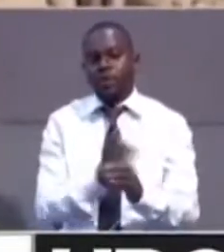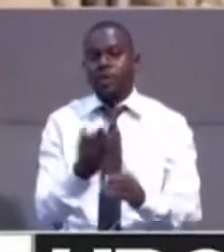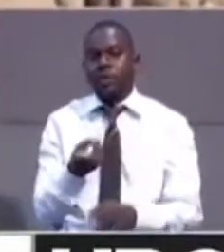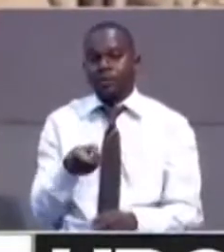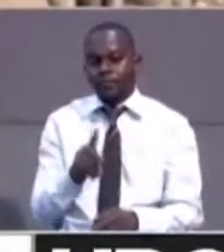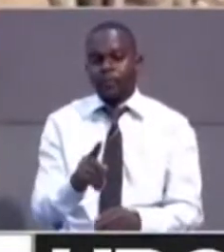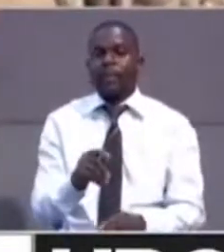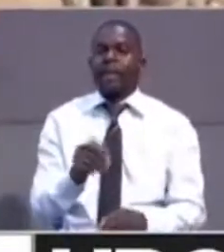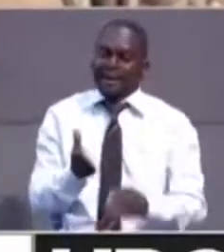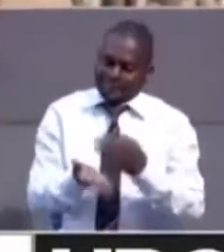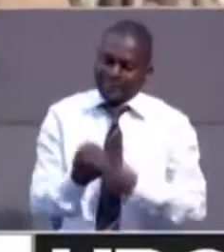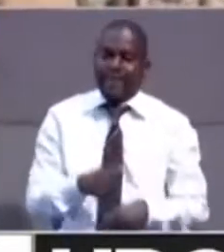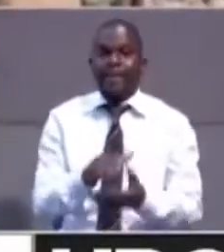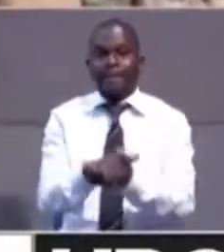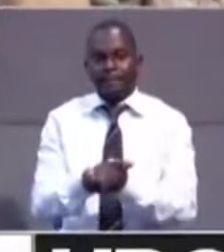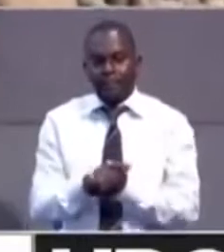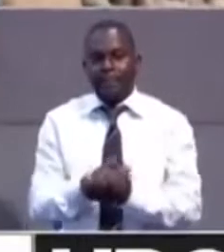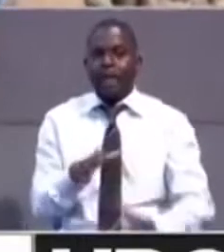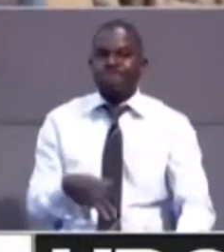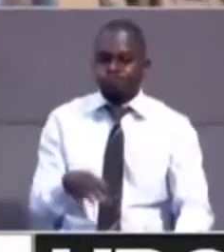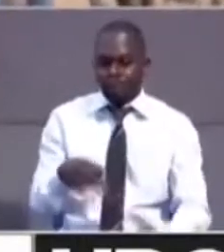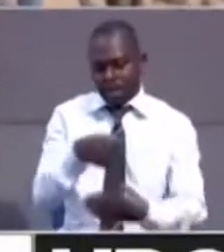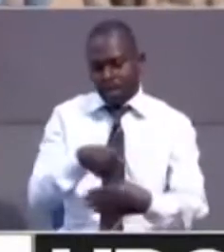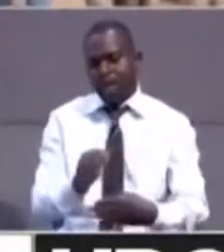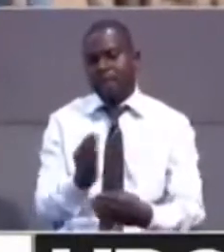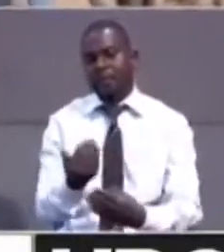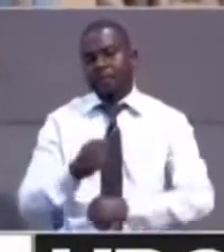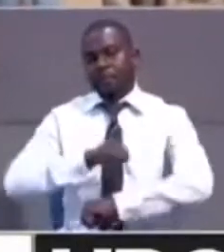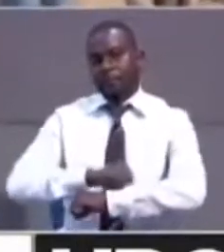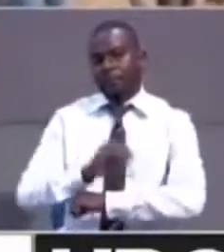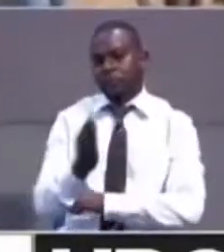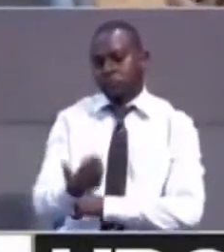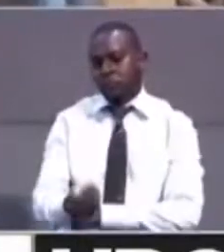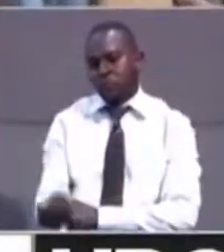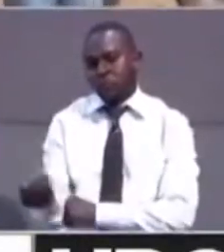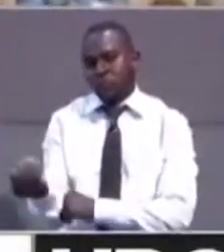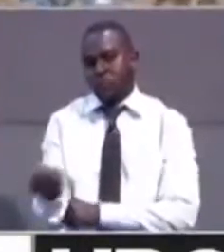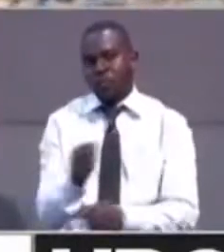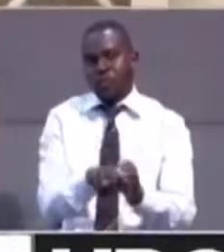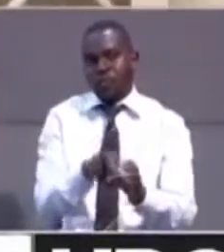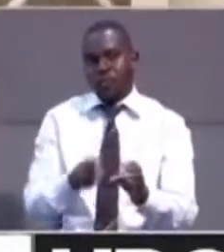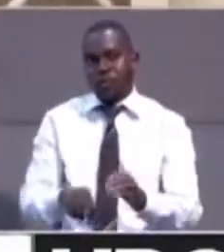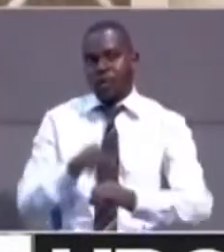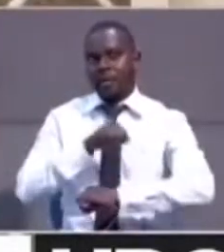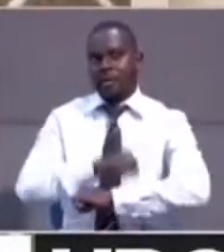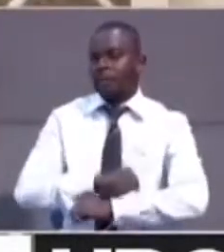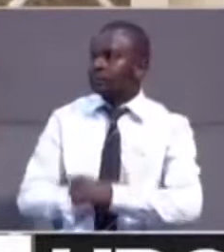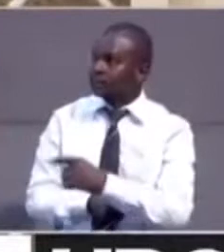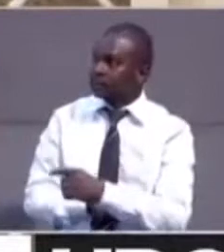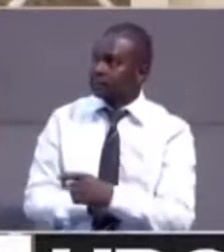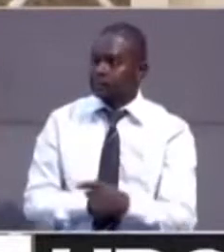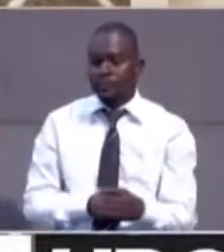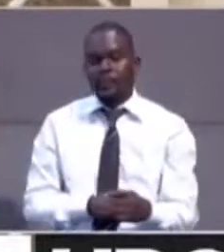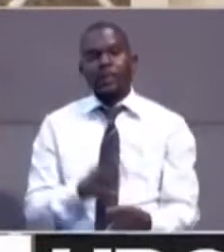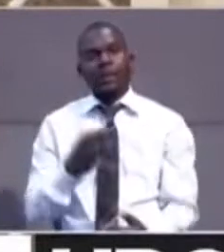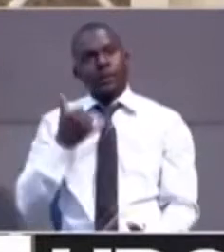There is an increase in early marriages and pregnancies among school children, an issue that might lead to dropout. Is